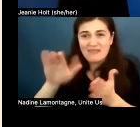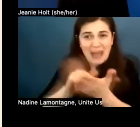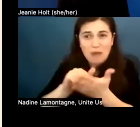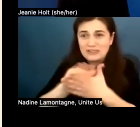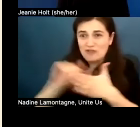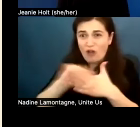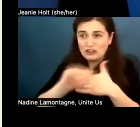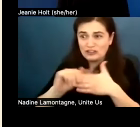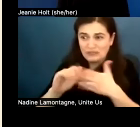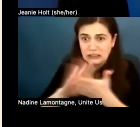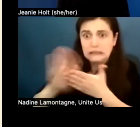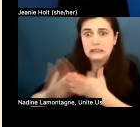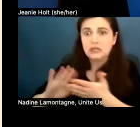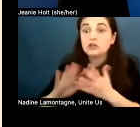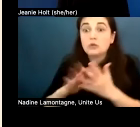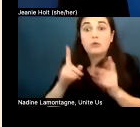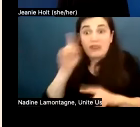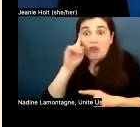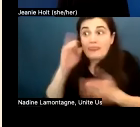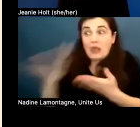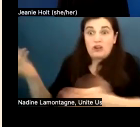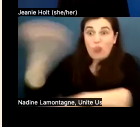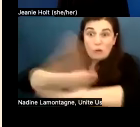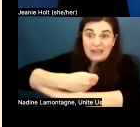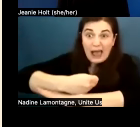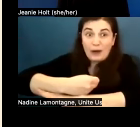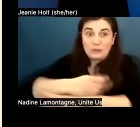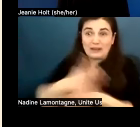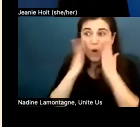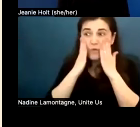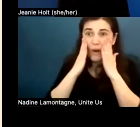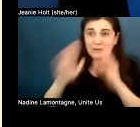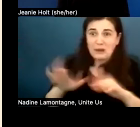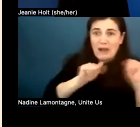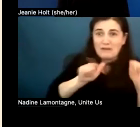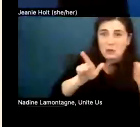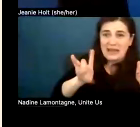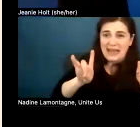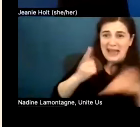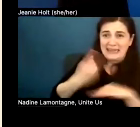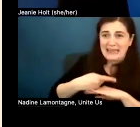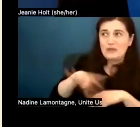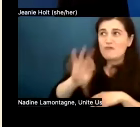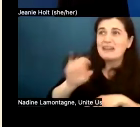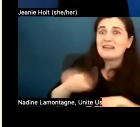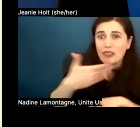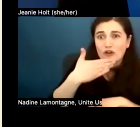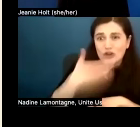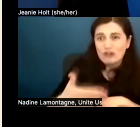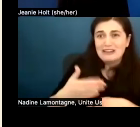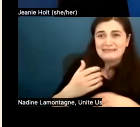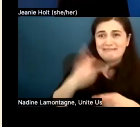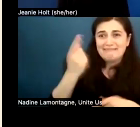were genuinely concerned that daycare wouldn't be there when we got back. And many of you know how hard it is to find a good daycare in the first